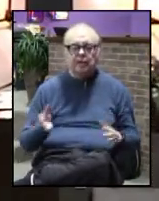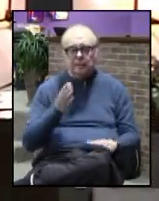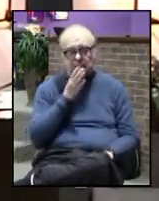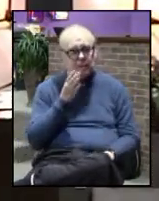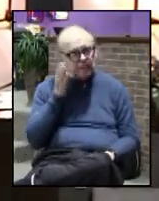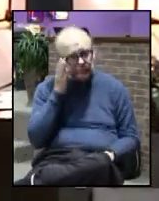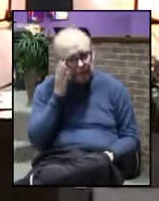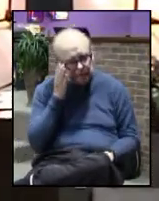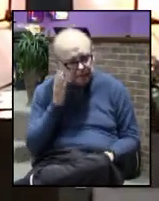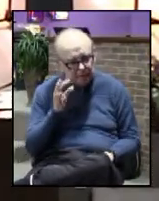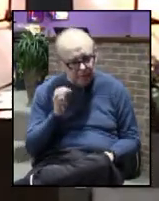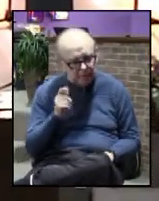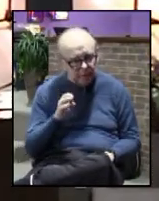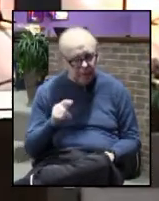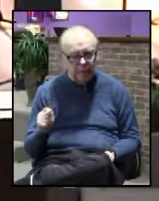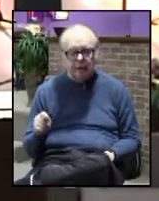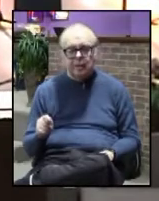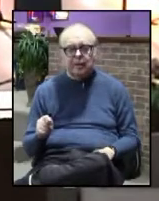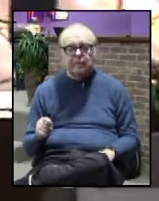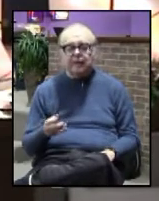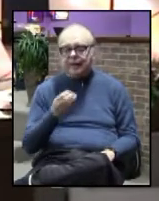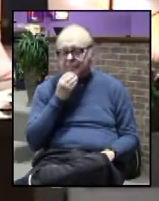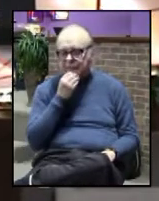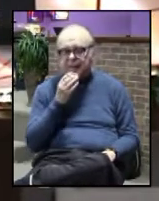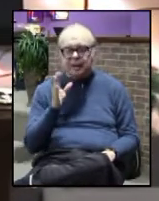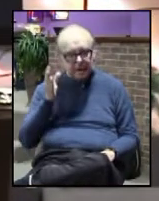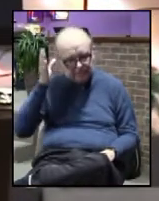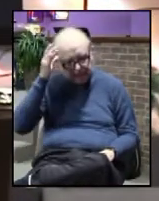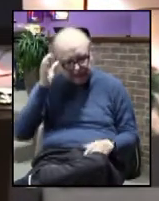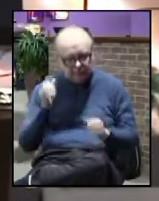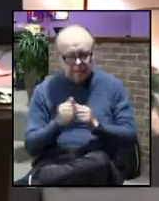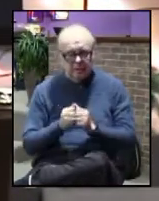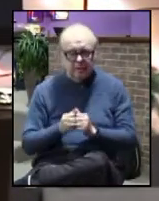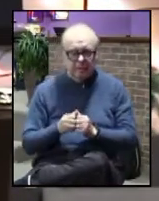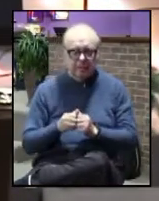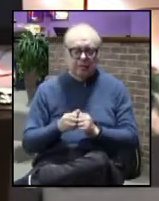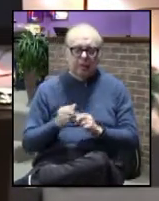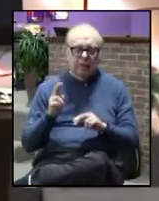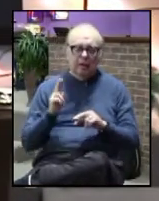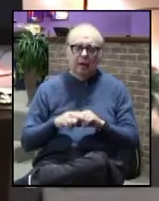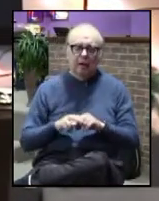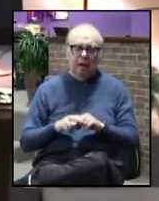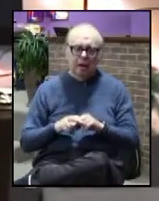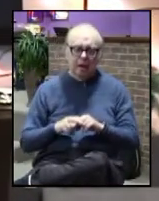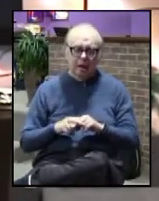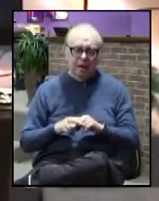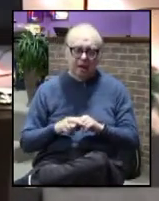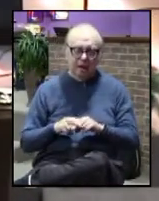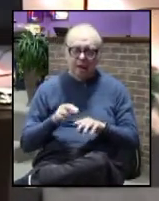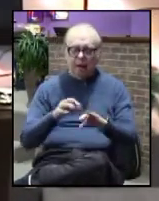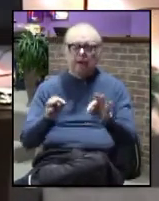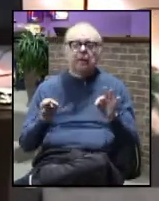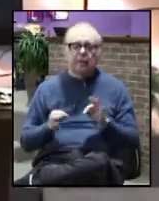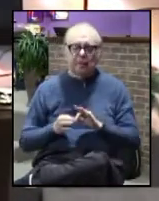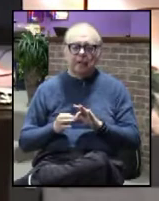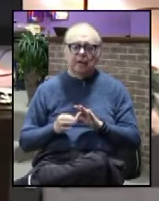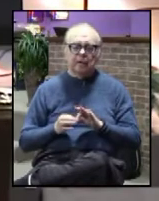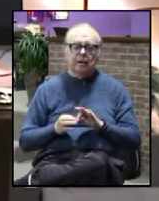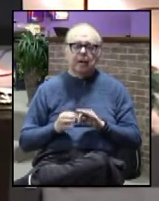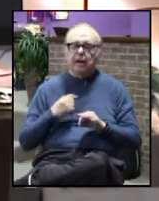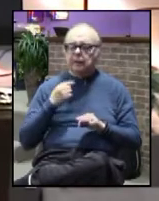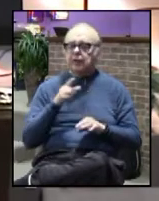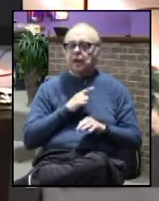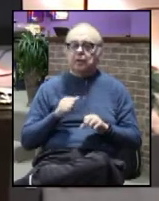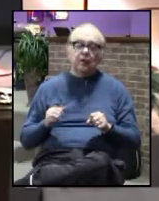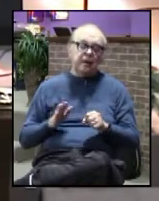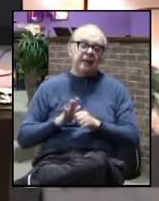Tractor Supply that they feed cattle with. And sit it in the middle of your floor and say, there's my cup, Lord. Fill it today,